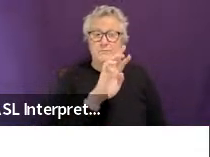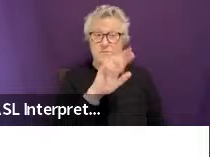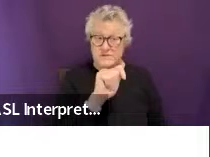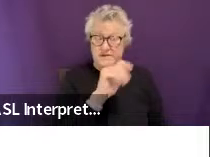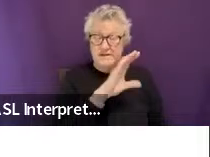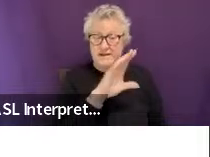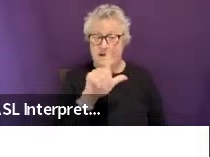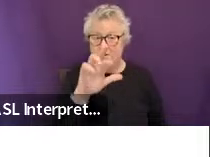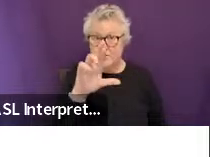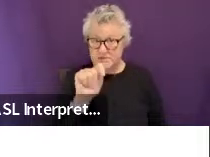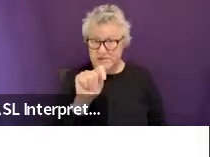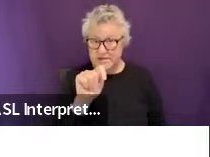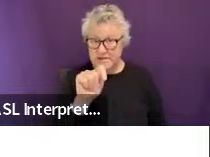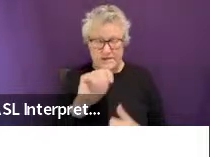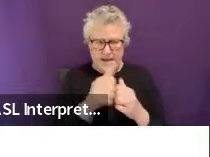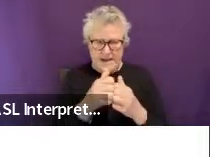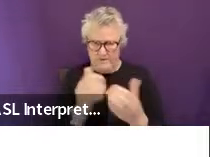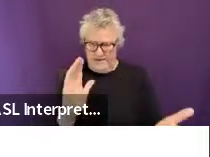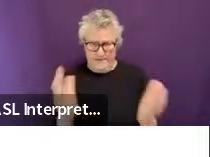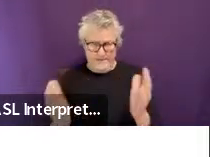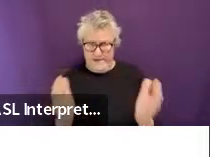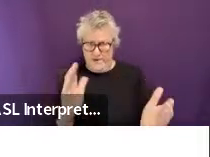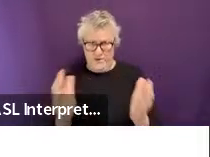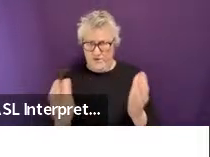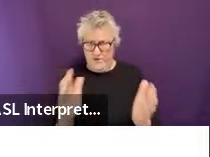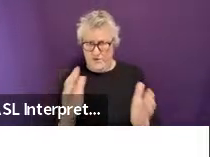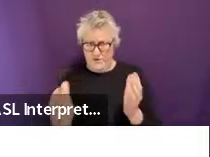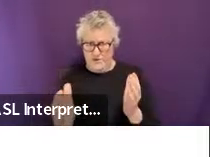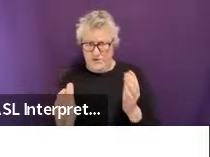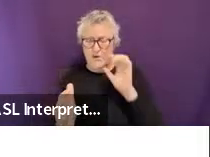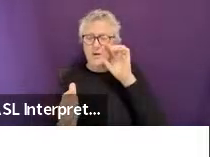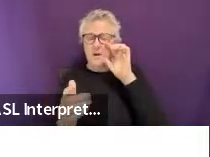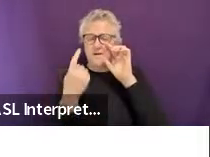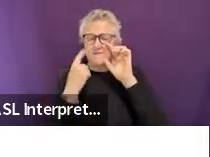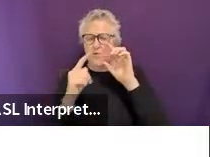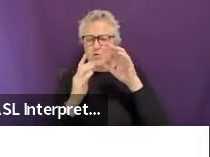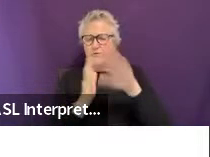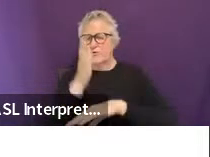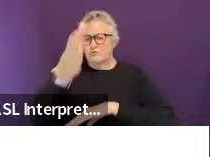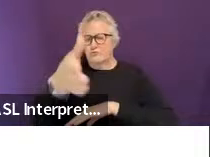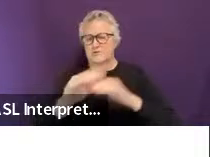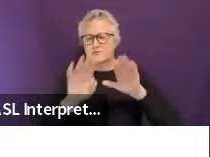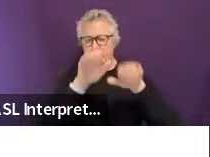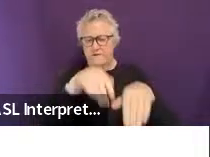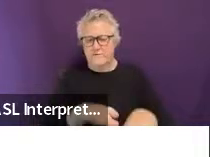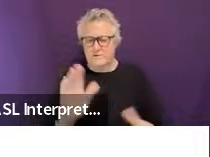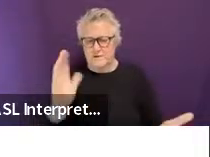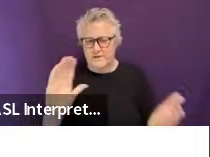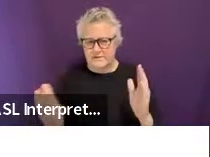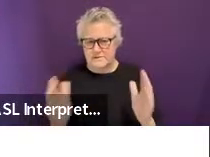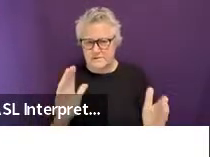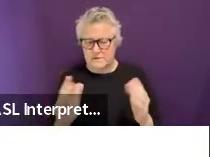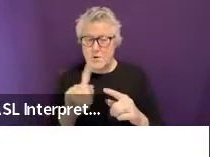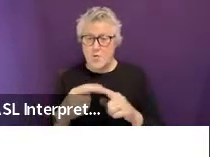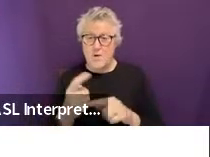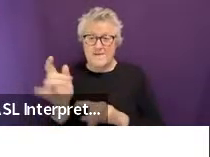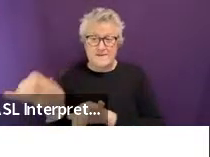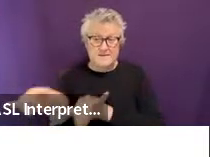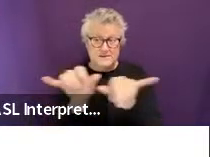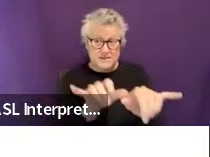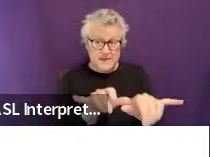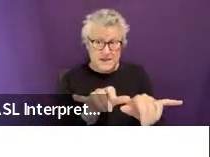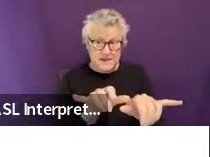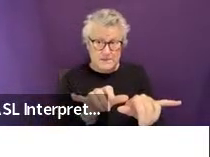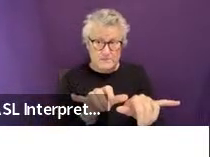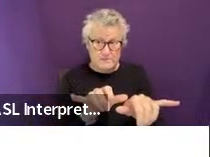transit, and how do they compare? Again, for that component for the cross river connection. When comparing the same representative alignments, light